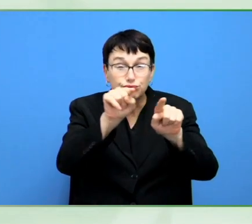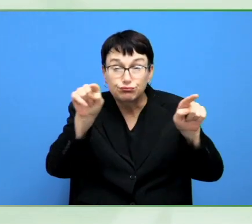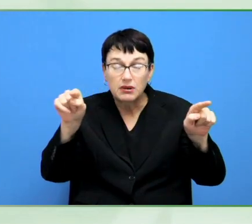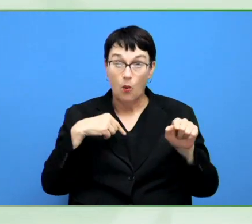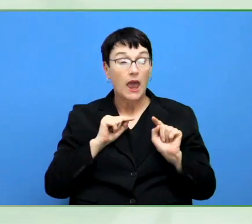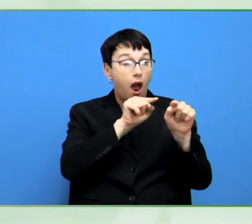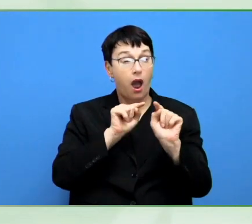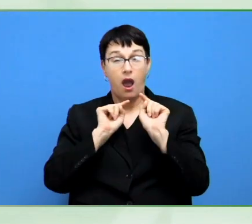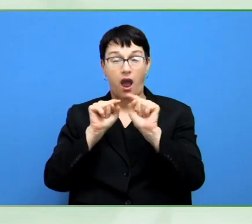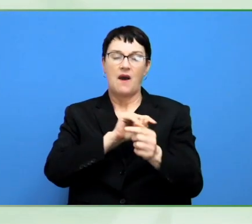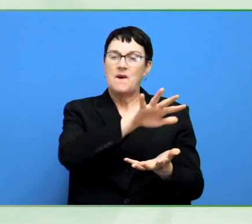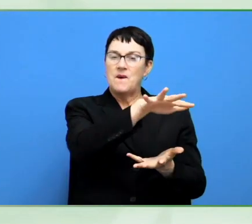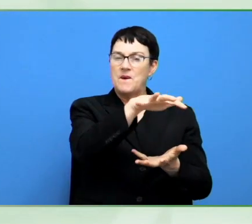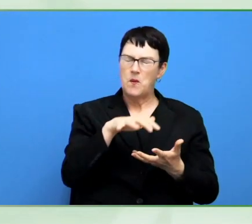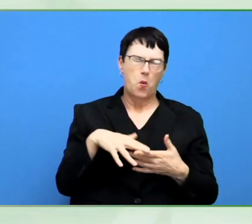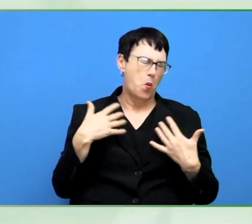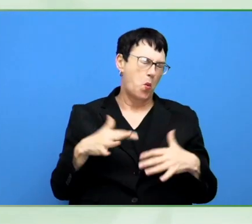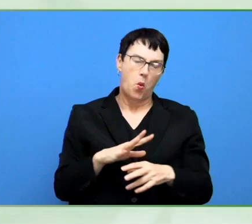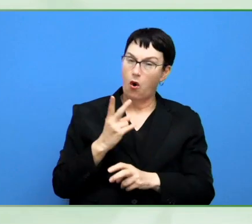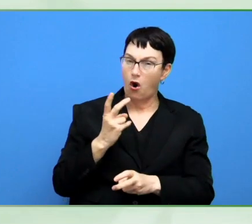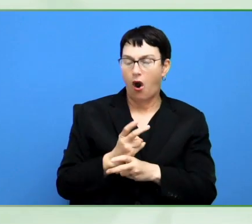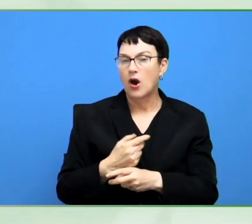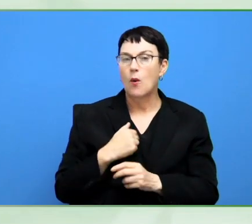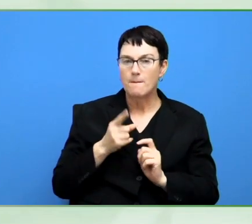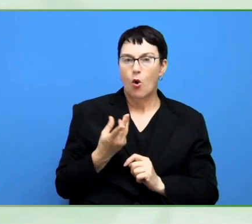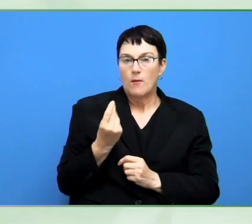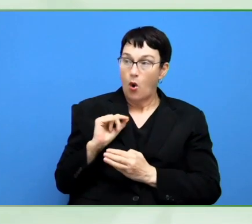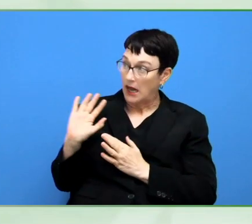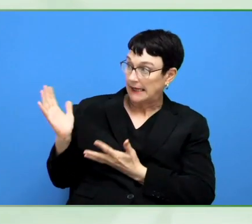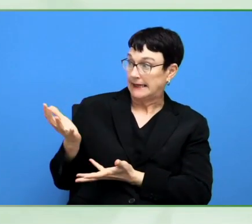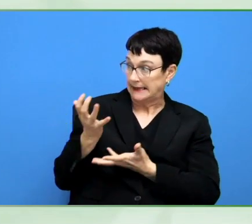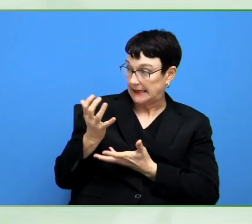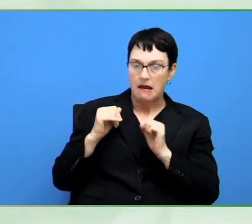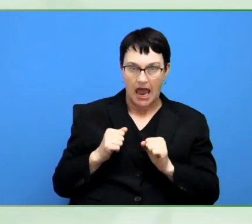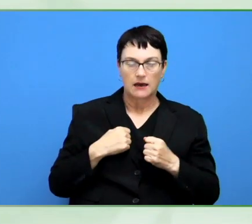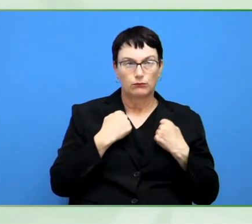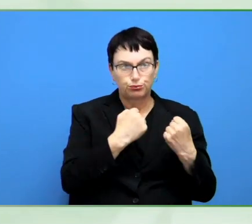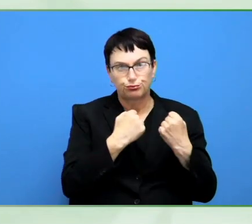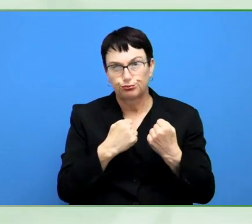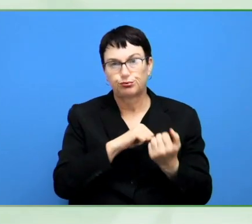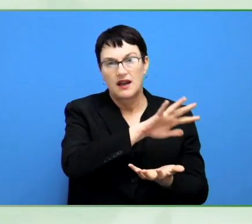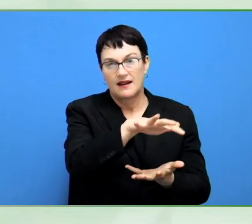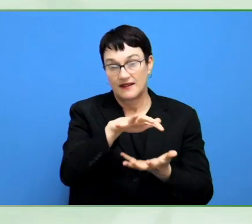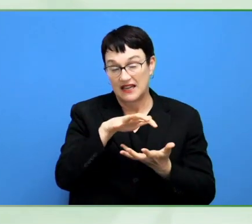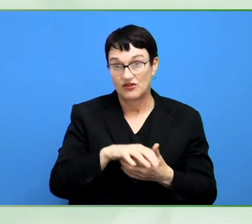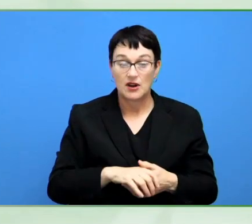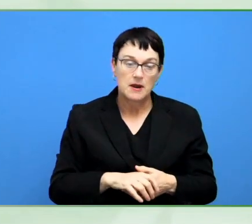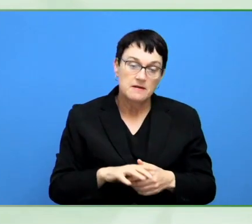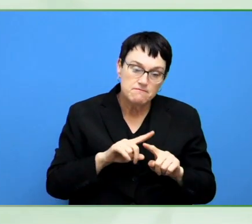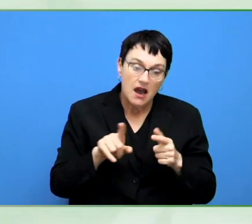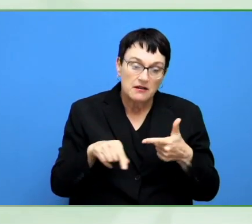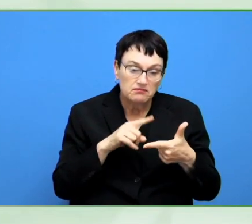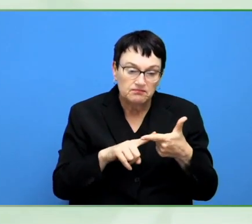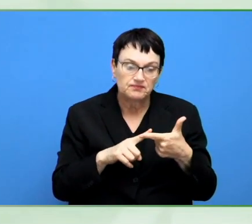do encounter the occasional small private clinic and we say, hey, we exist as a nonprofit, we can be a resource for your